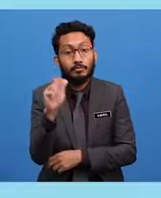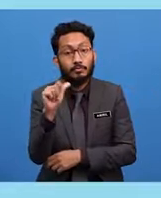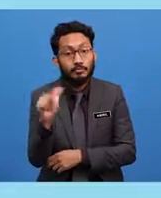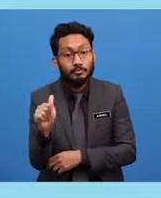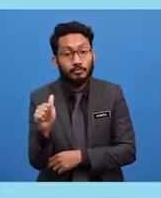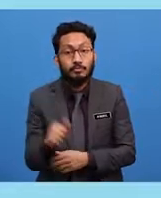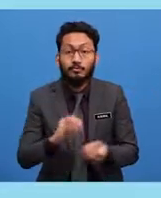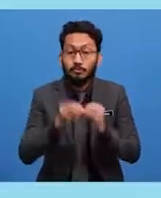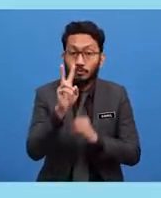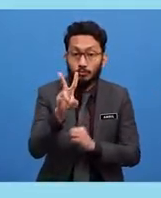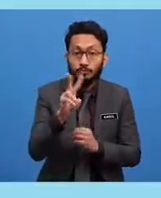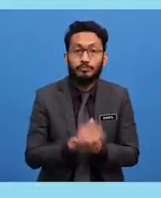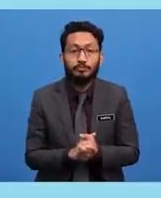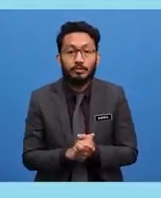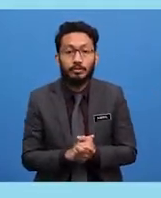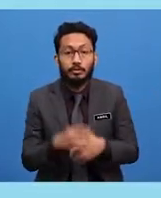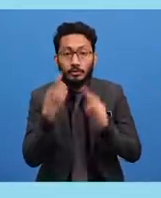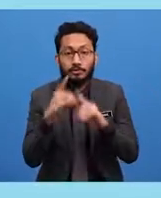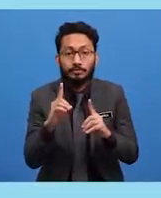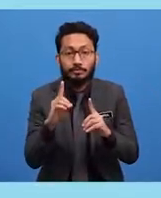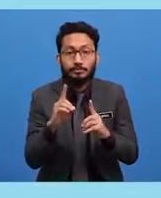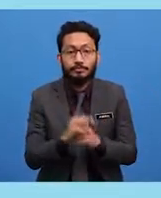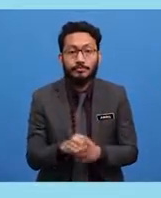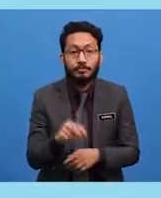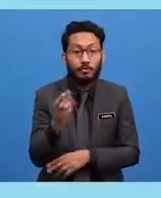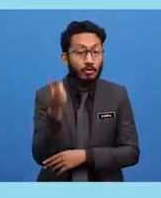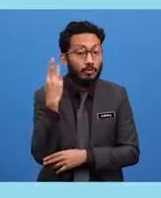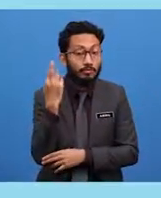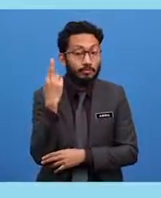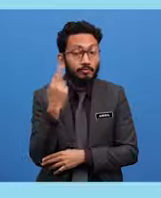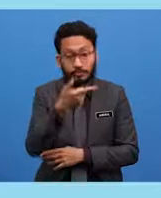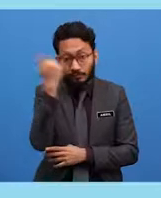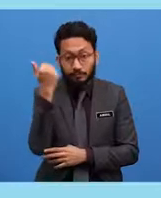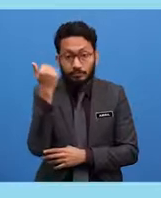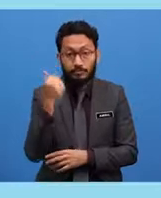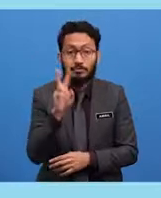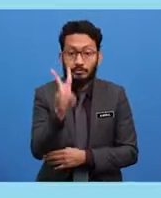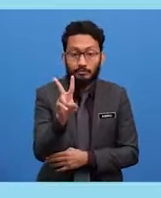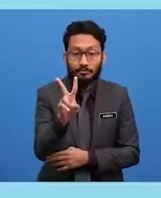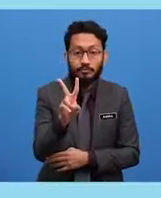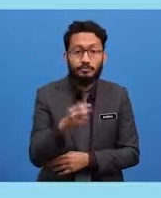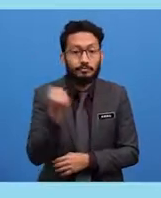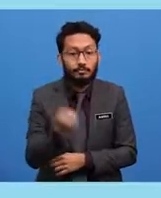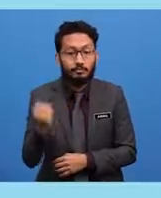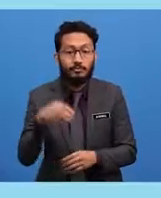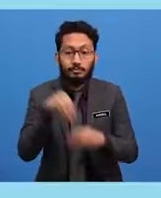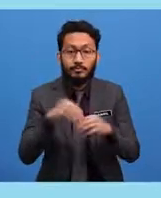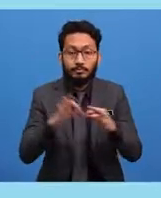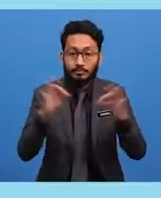For number two, the answer is were, because there are two subjects in the